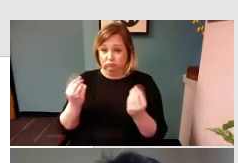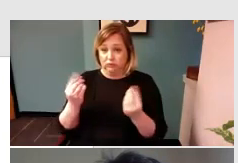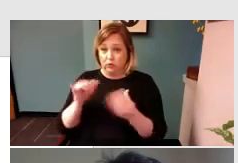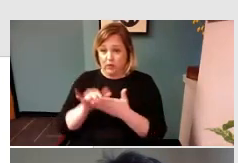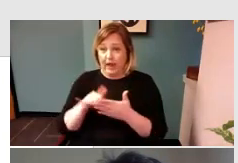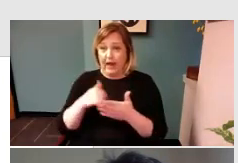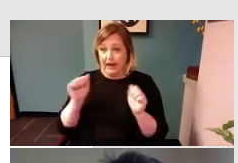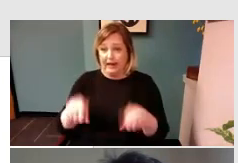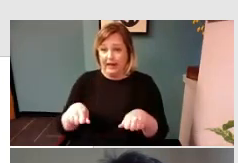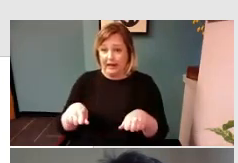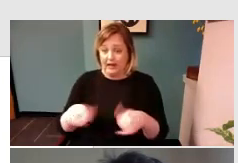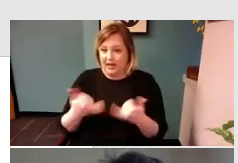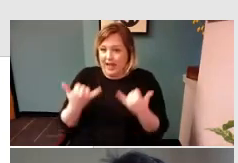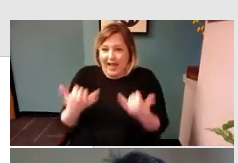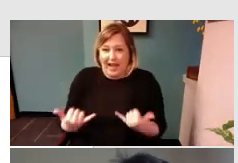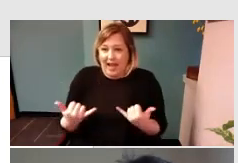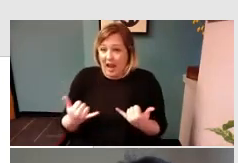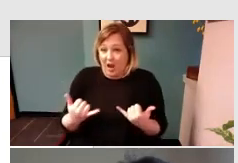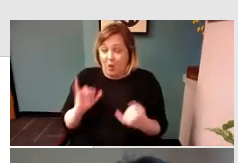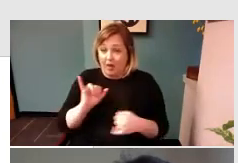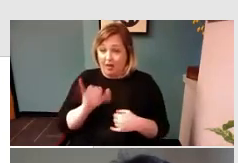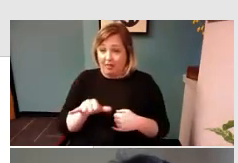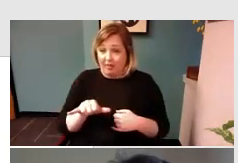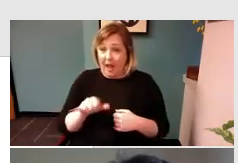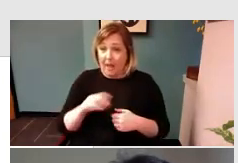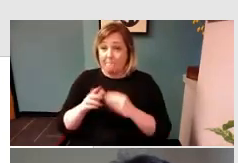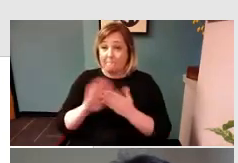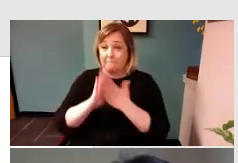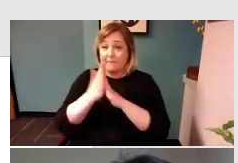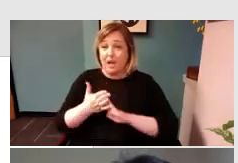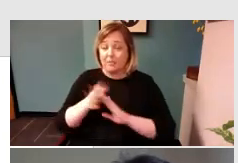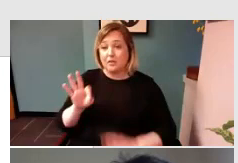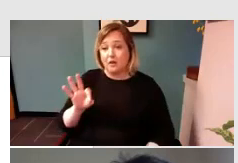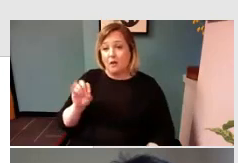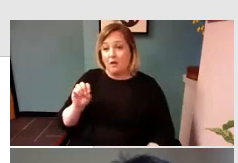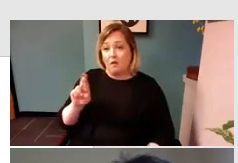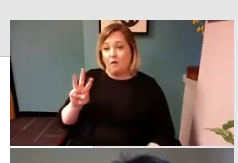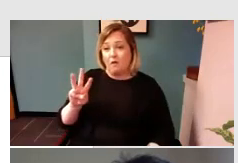becomes a forward edge connecting back to B. Does that make sense?